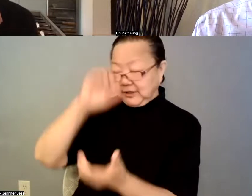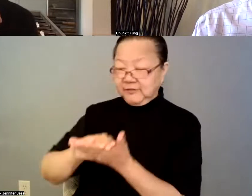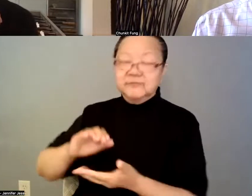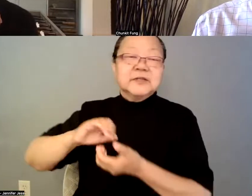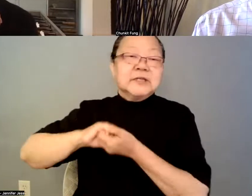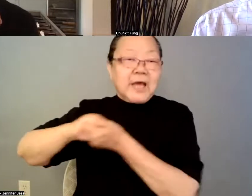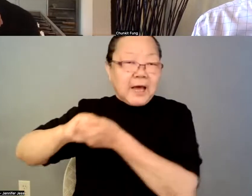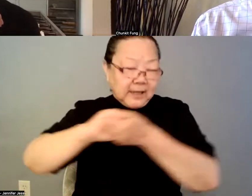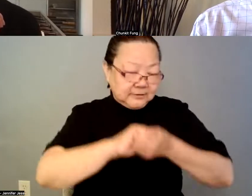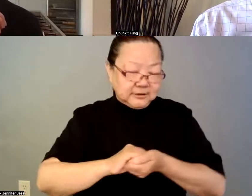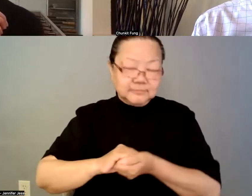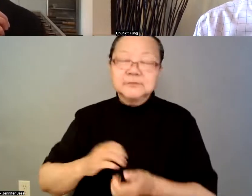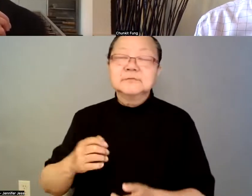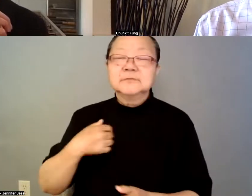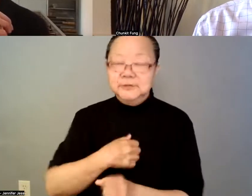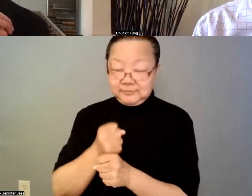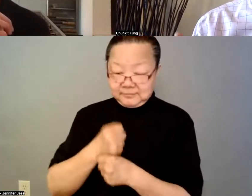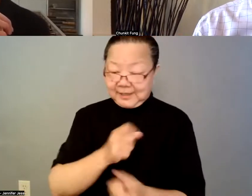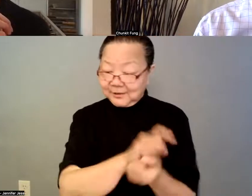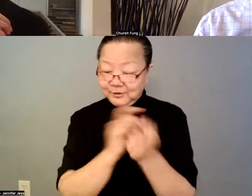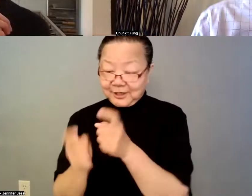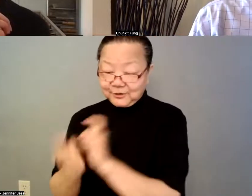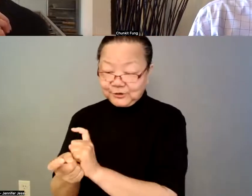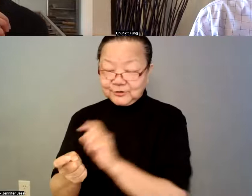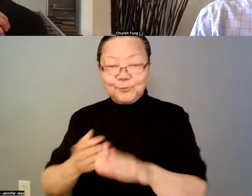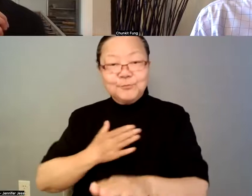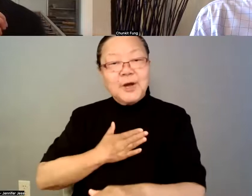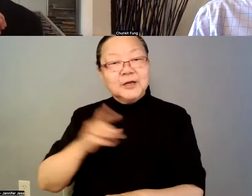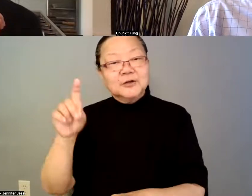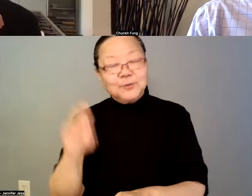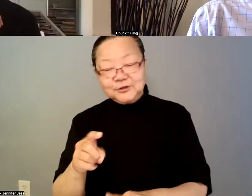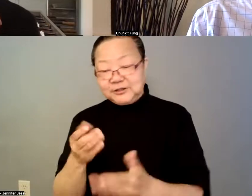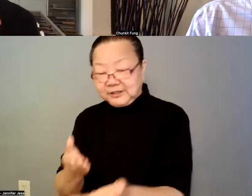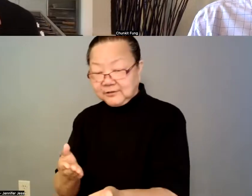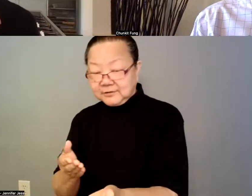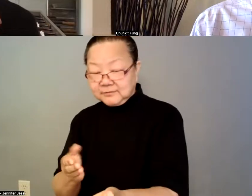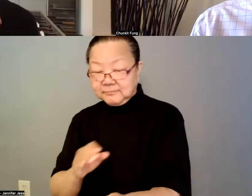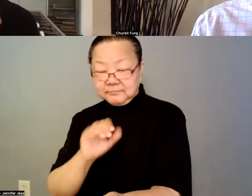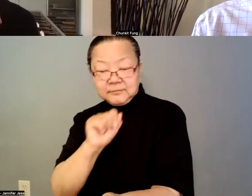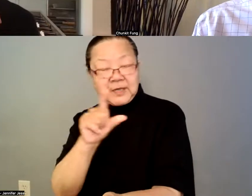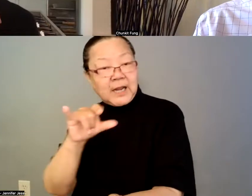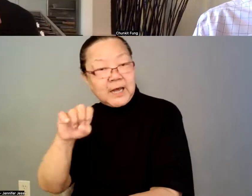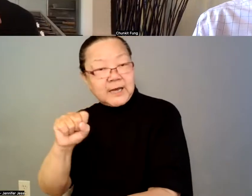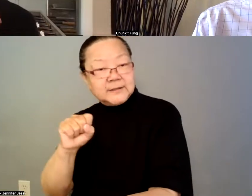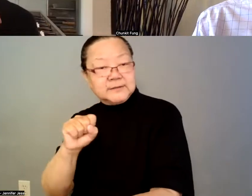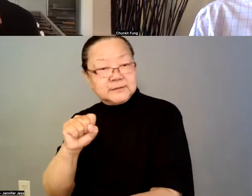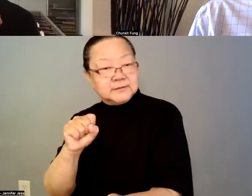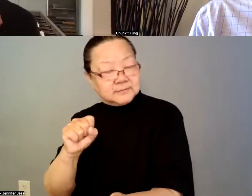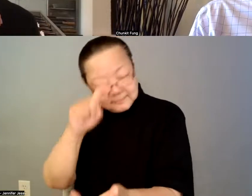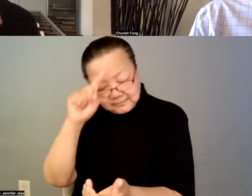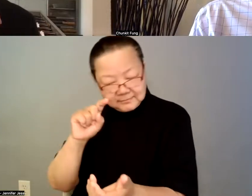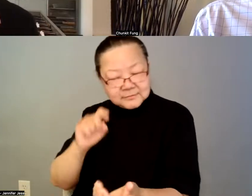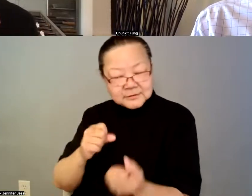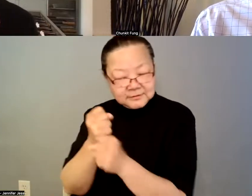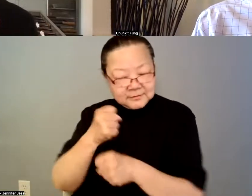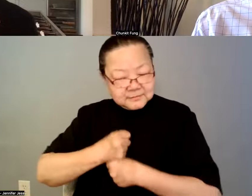meaningful changes. So my question to you is, as another message, I mean, allies plays an important role in creating change. What is the role